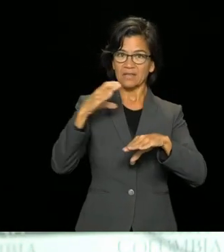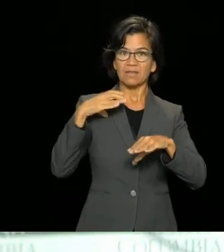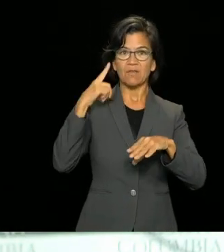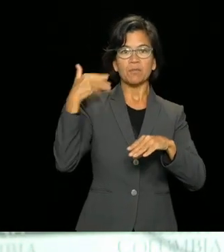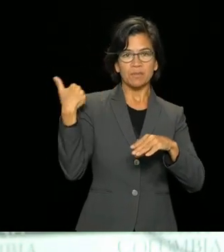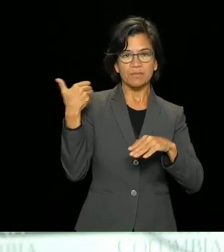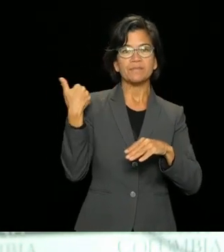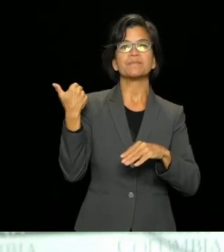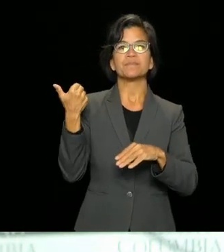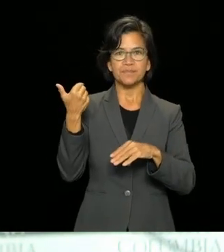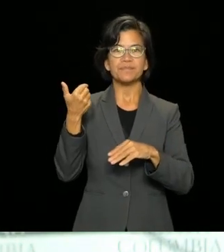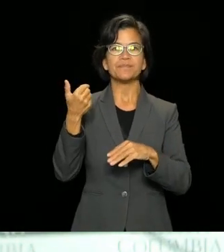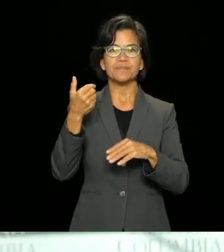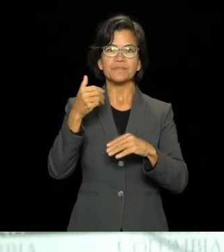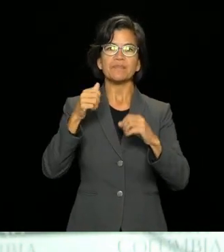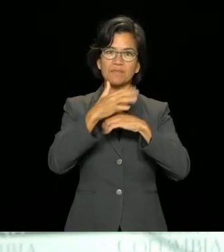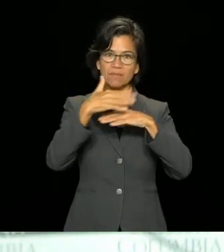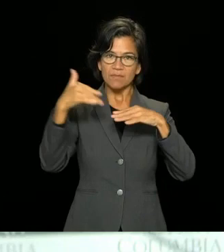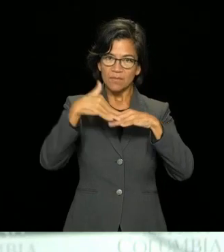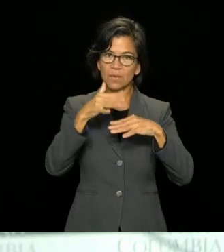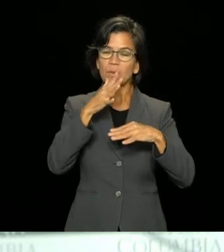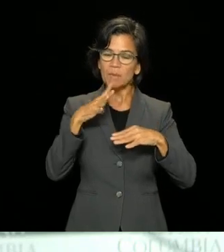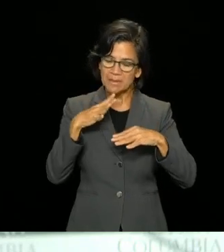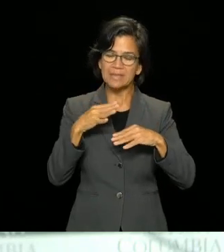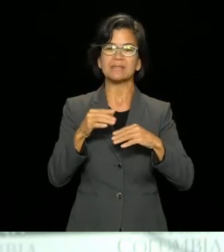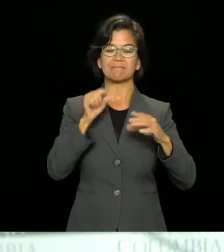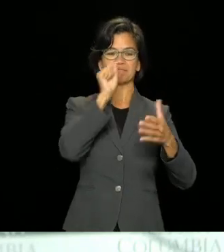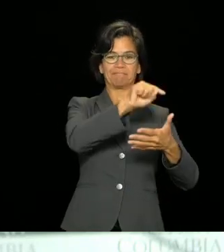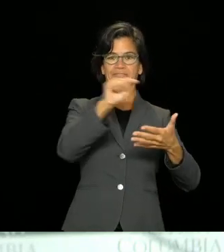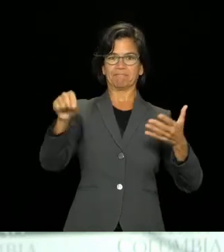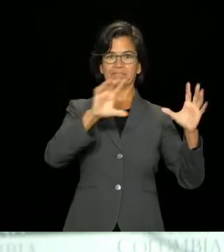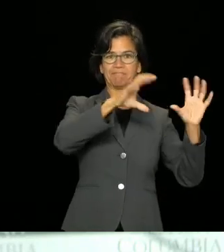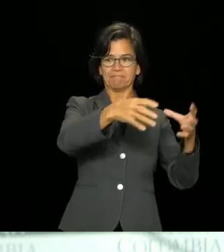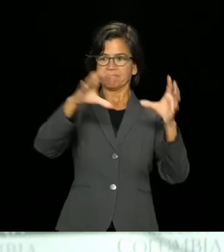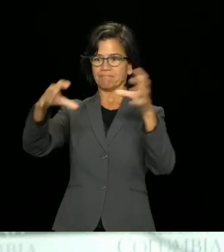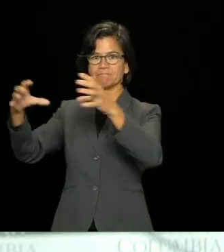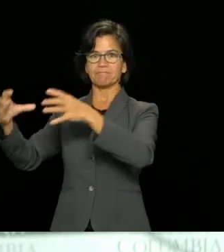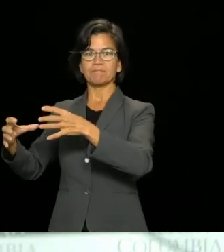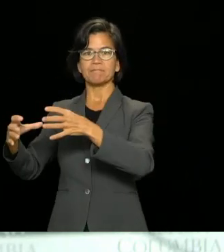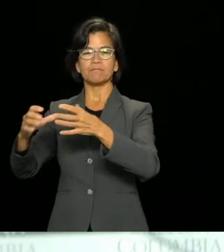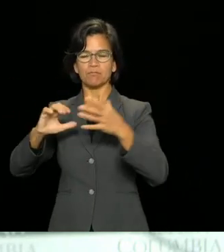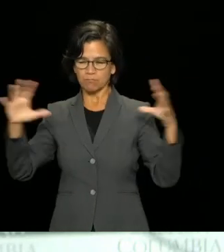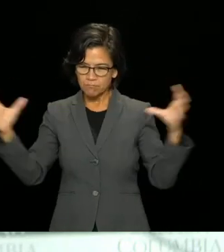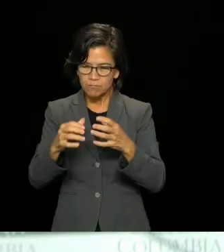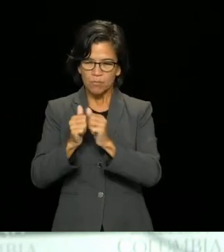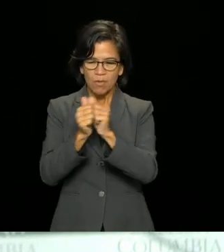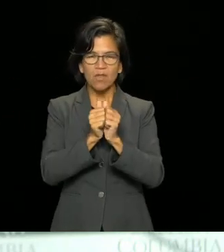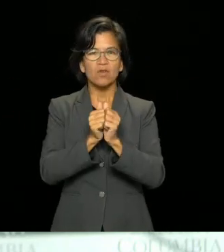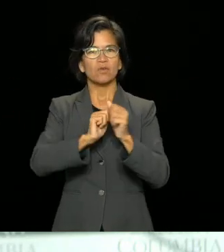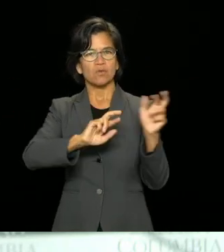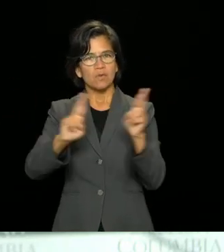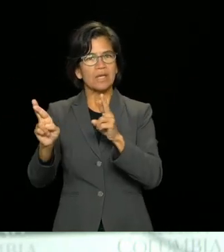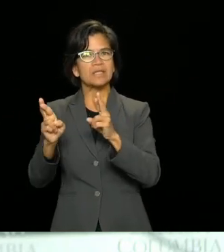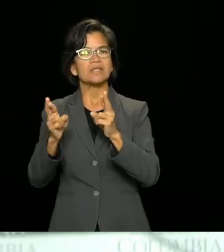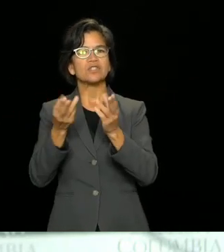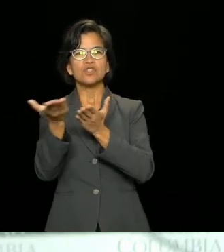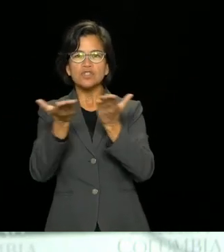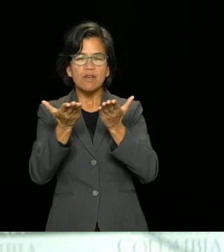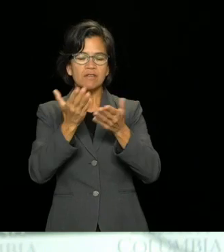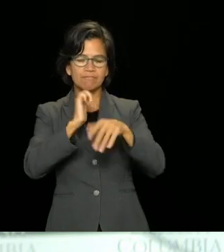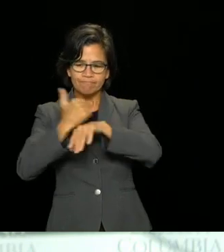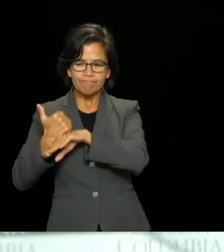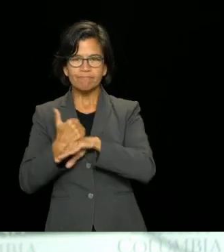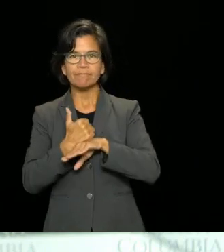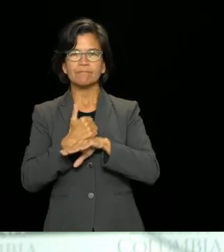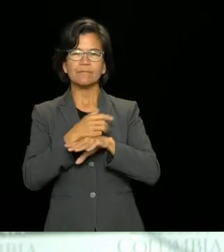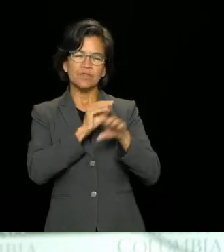coming months, we're going to put together a suite of services and grants that will move the dial forward